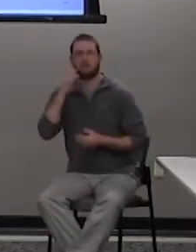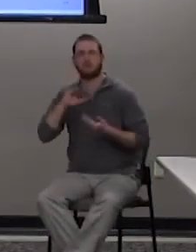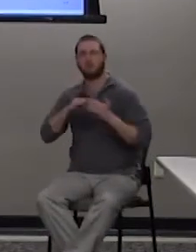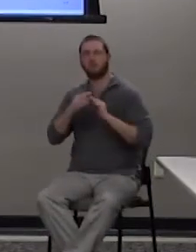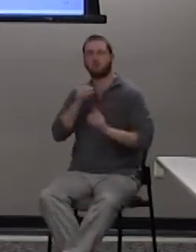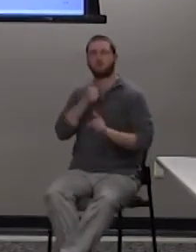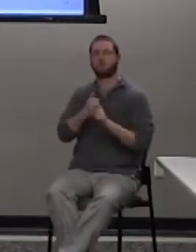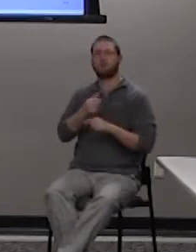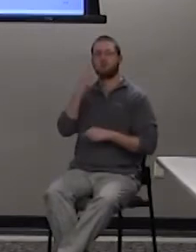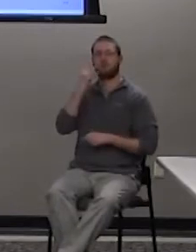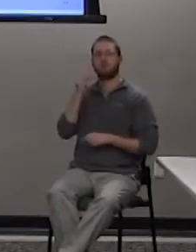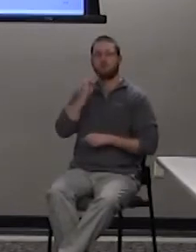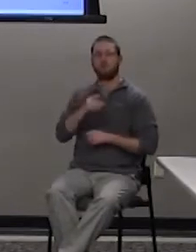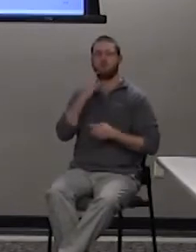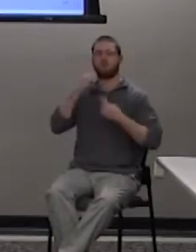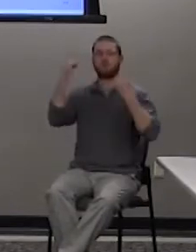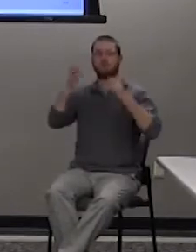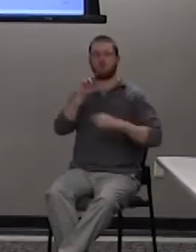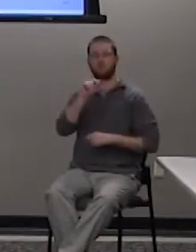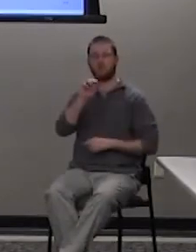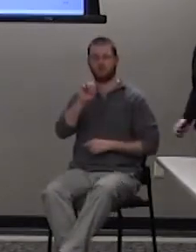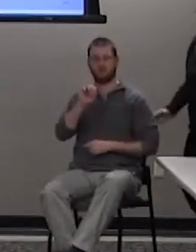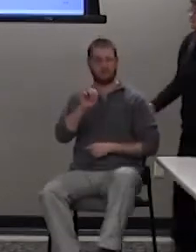this, and the type of success they have.